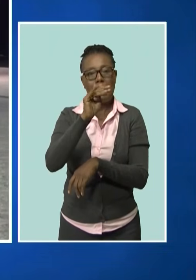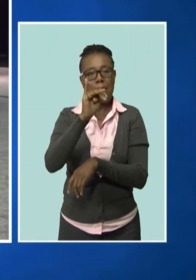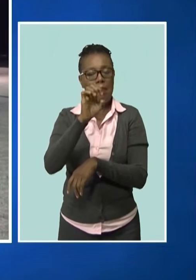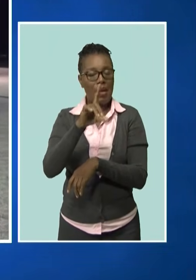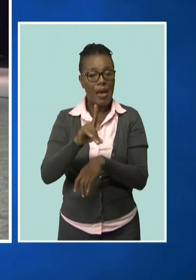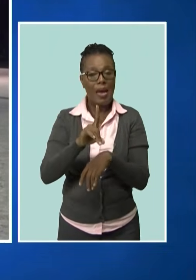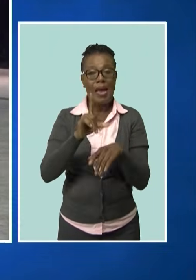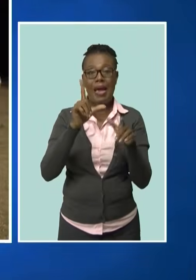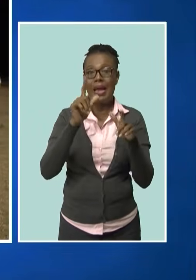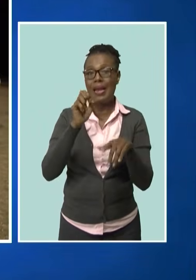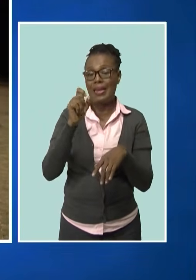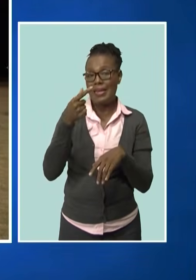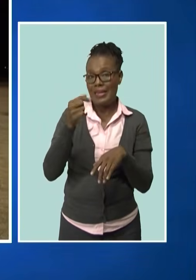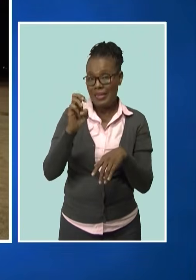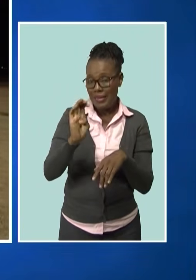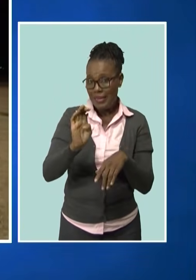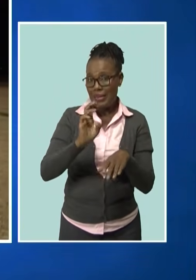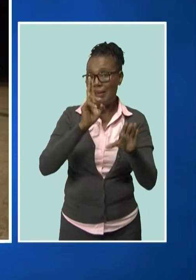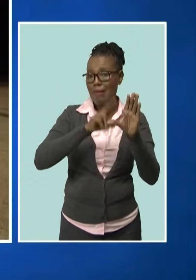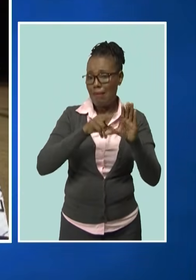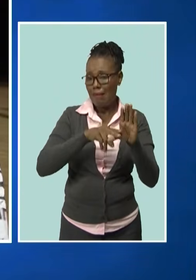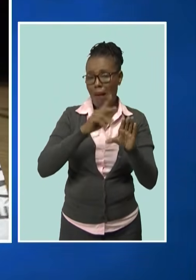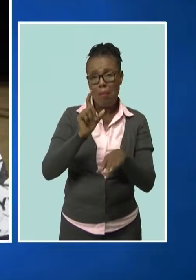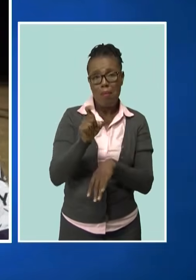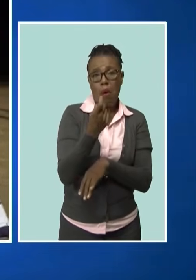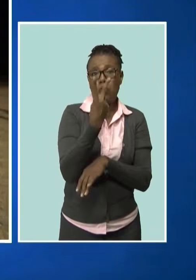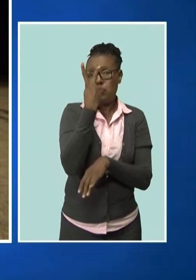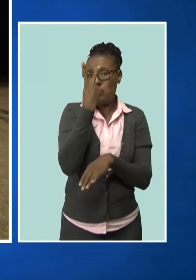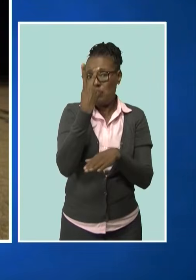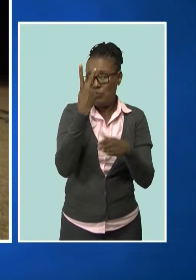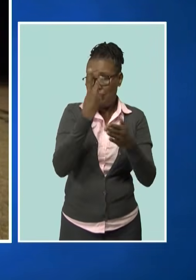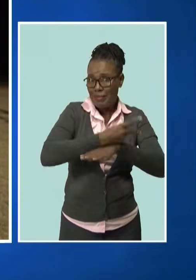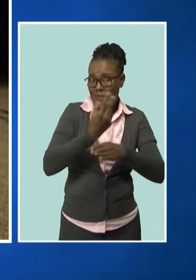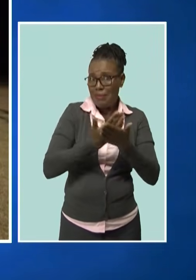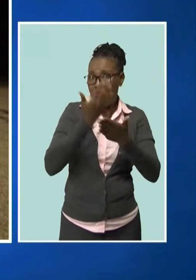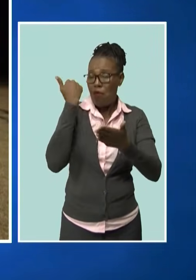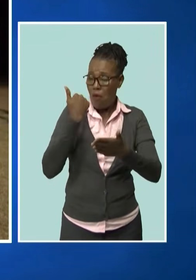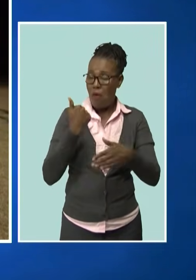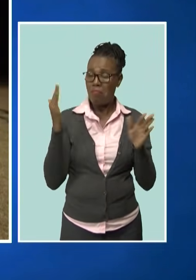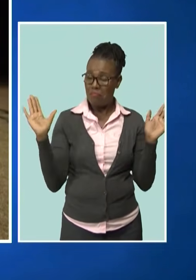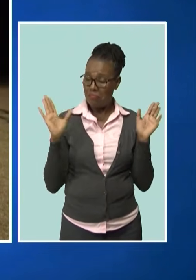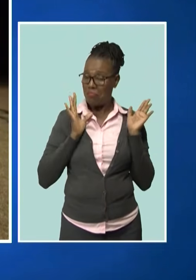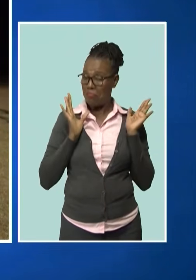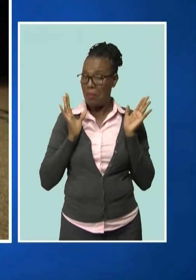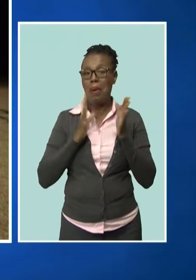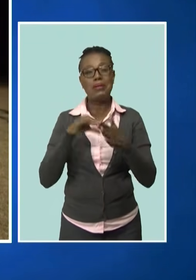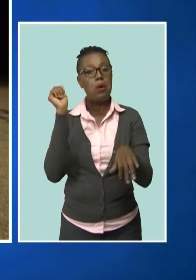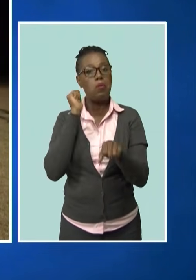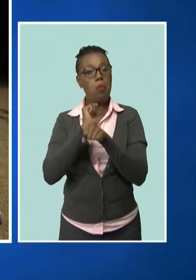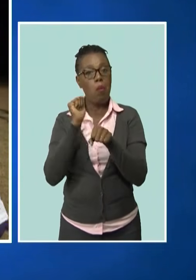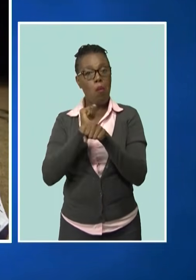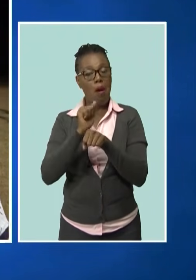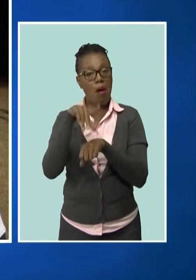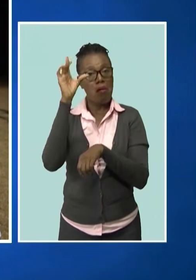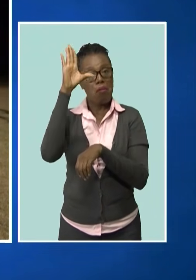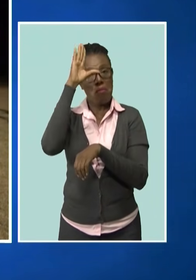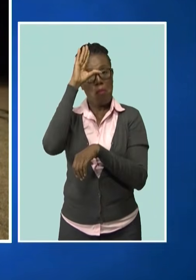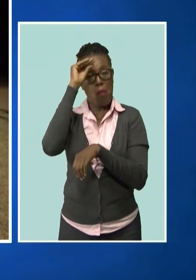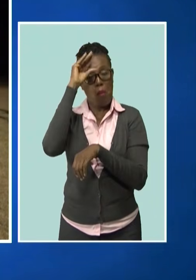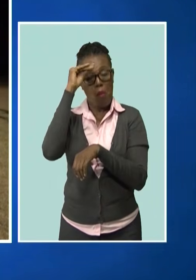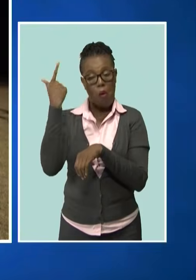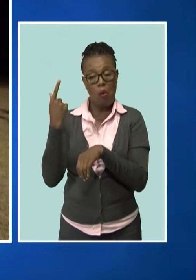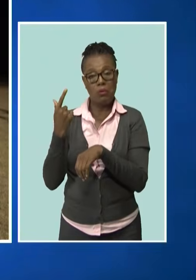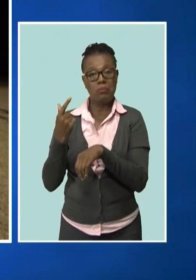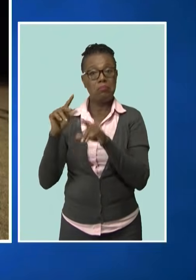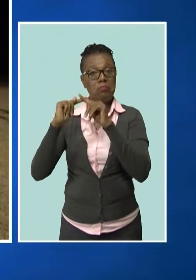mention, but that game drew. So I say the guys putting in the work. If they could draw against a Premier League team and you're in the second division,